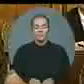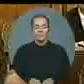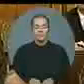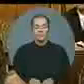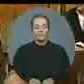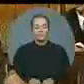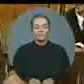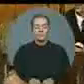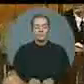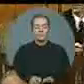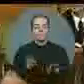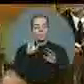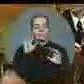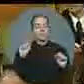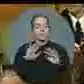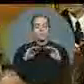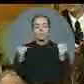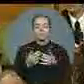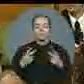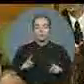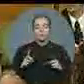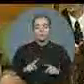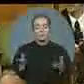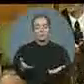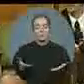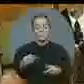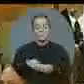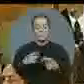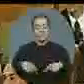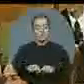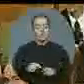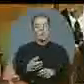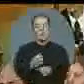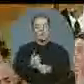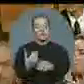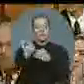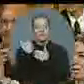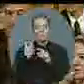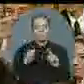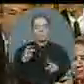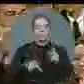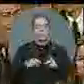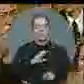Every member in this House has received a mandate from the Canadian people to deliver a government.